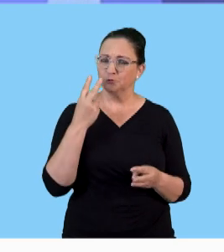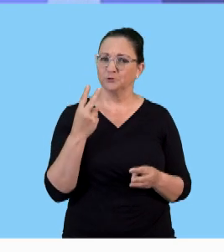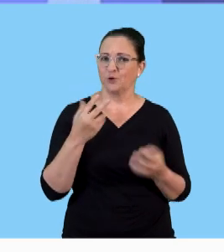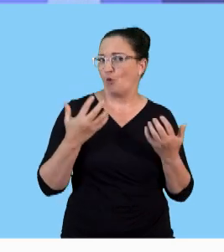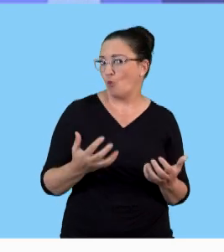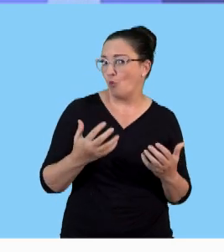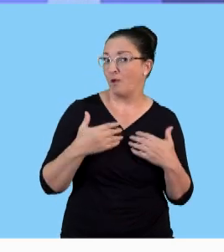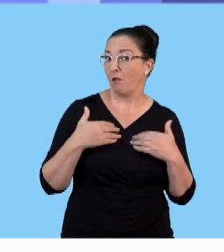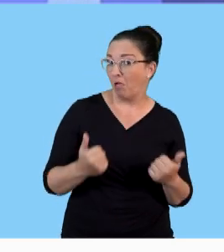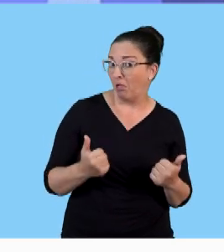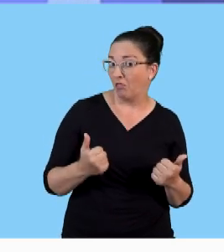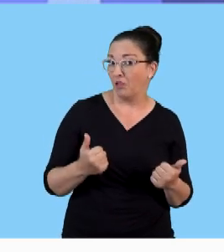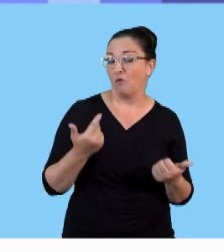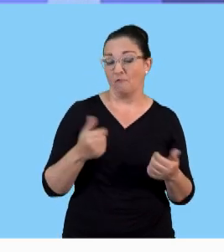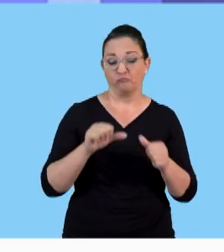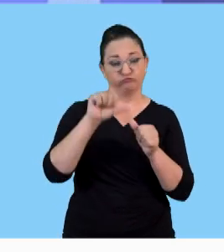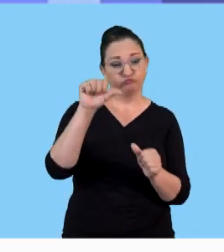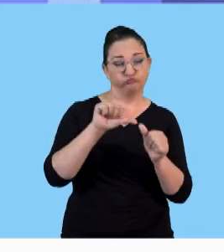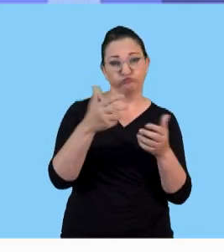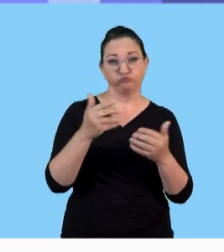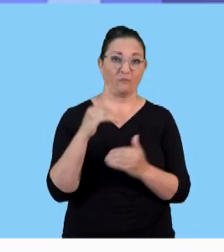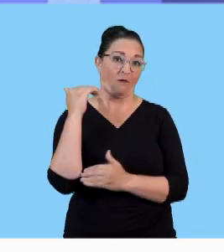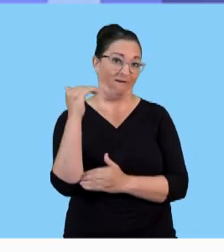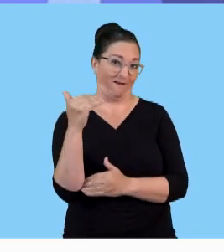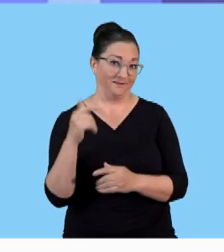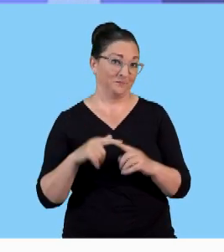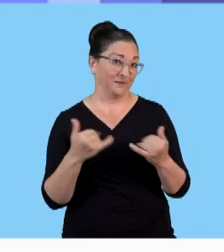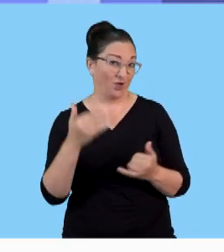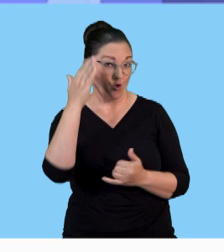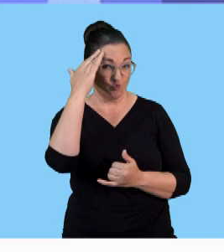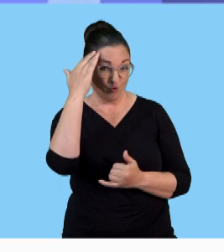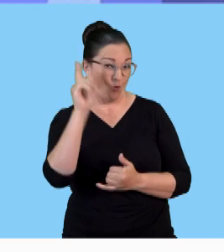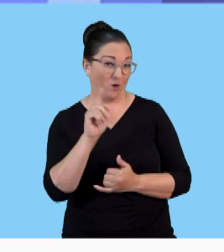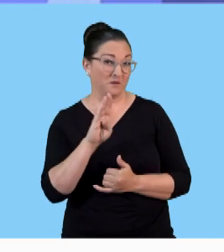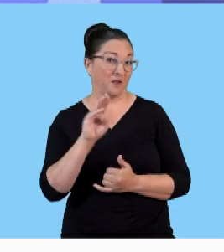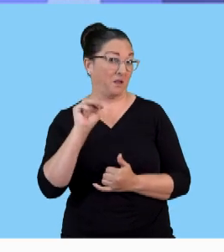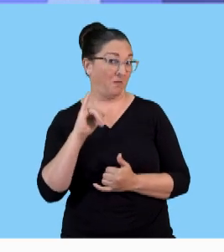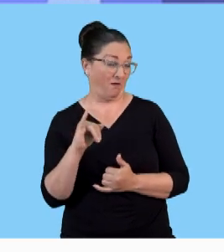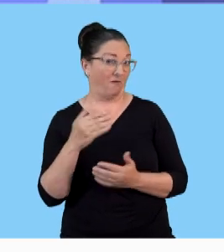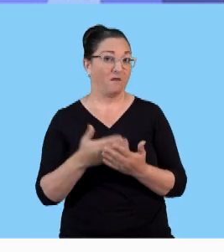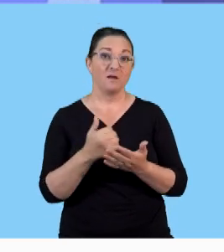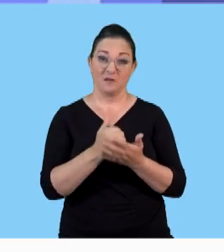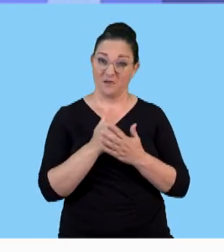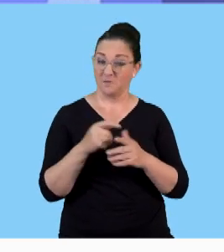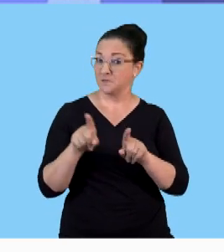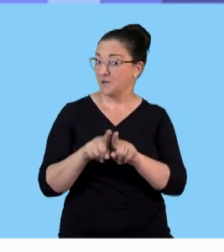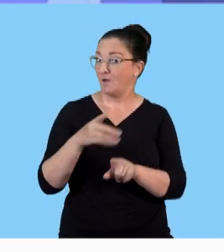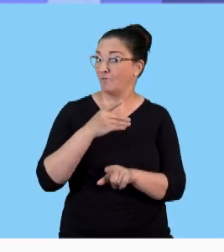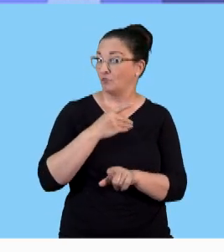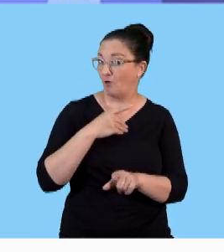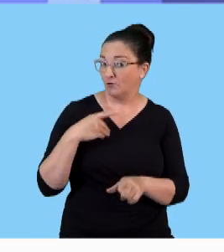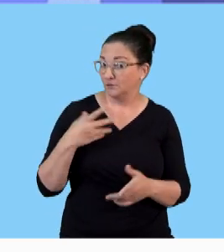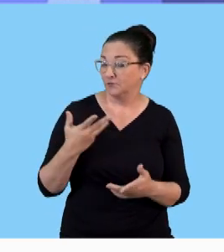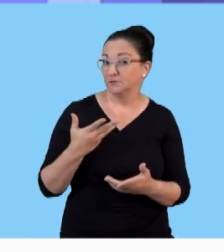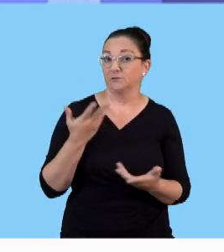is in healthy proportion to your height, right? In fact, knowing your BMI can help you and your doctor